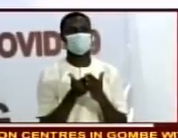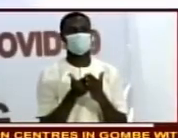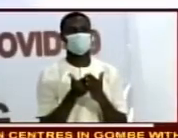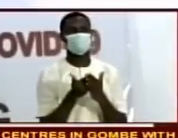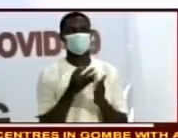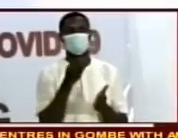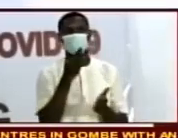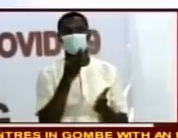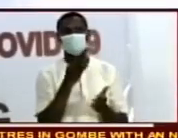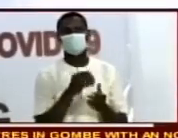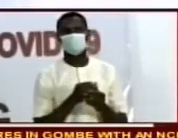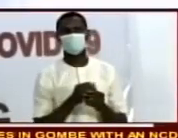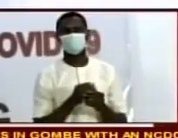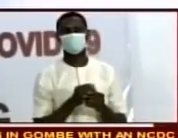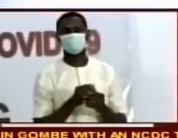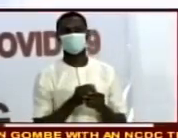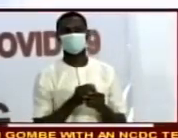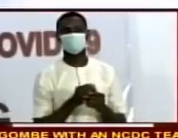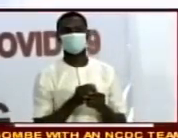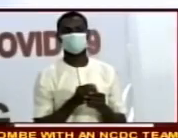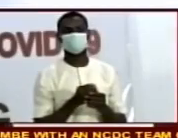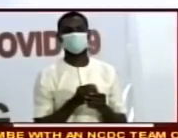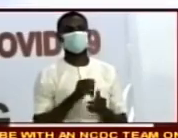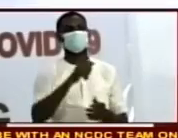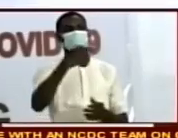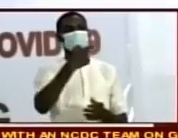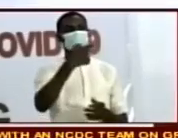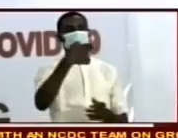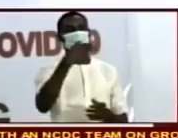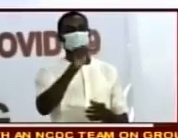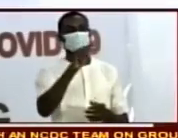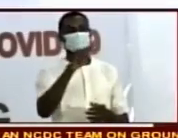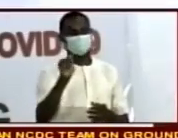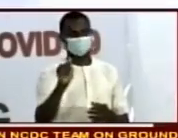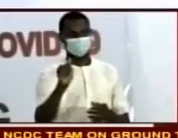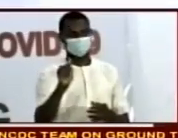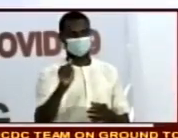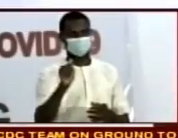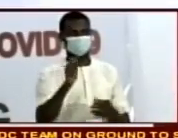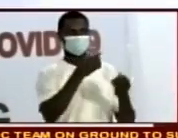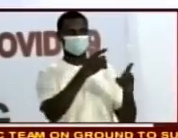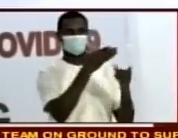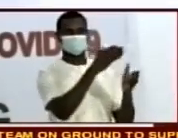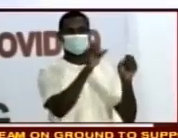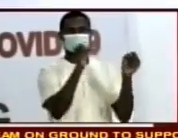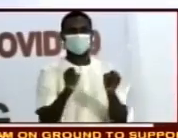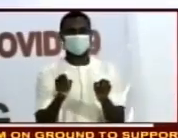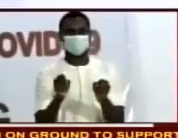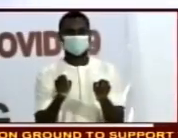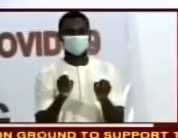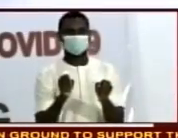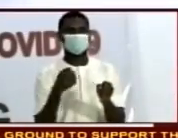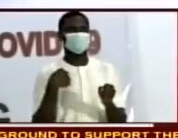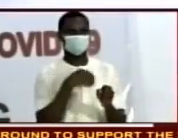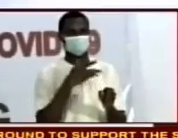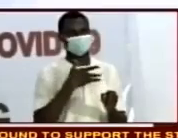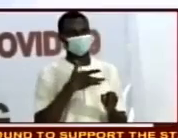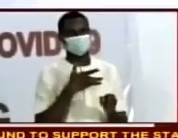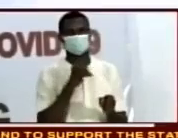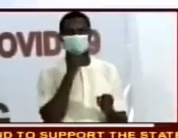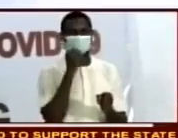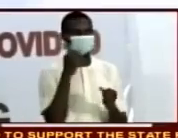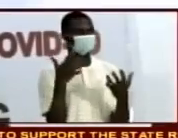samples strategy going on in Ghana, I think I've answered this many times already. It's not a strategy that we feel is appropriate for our